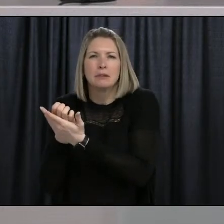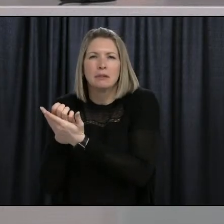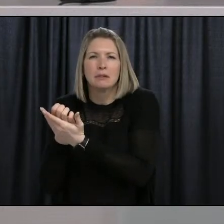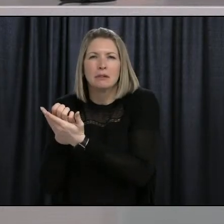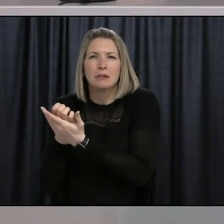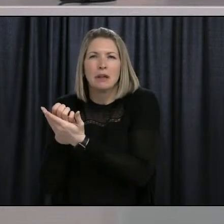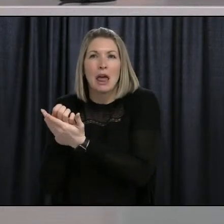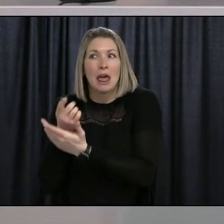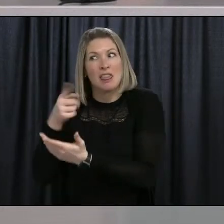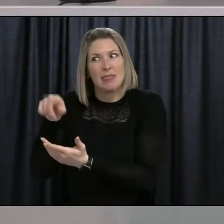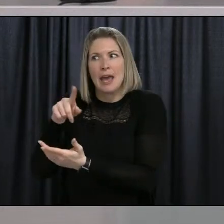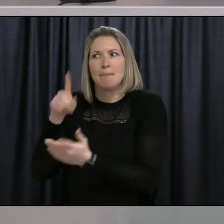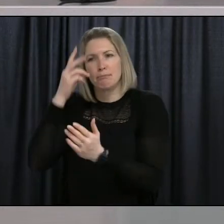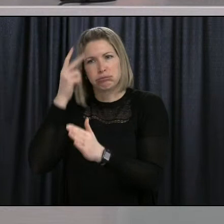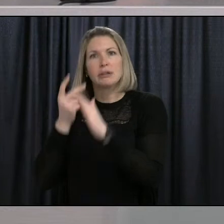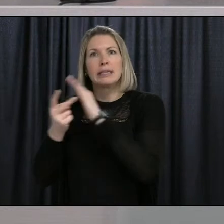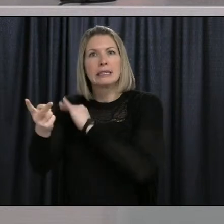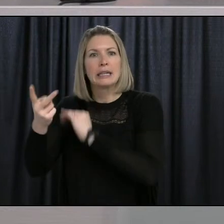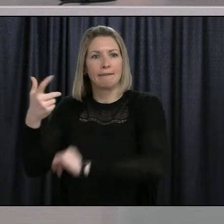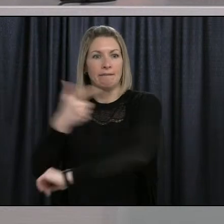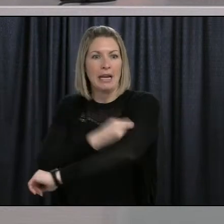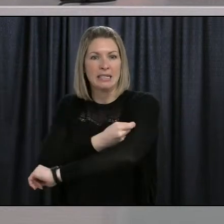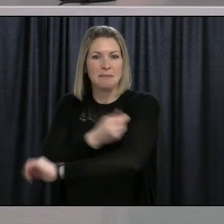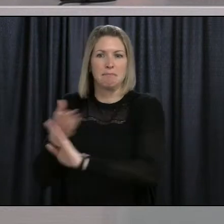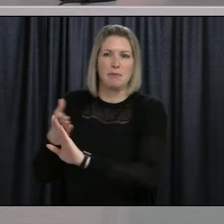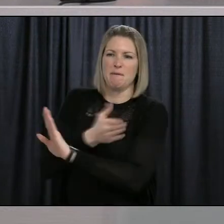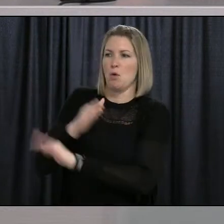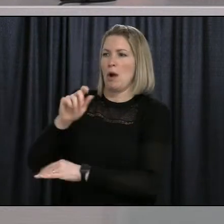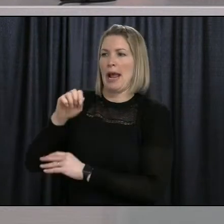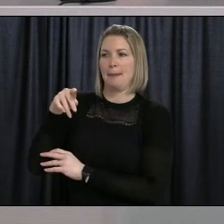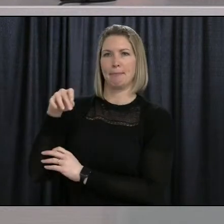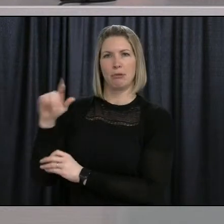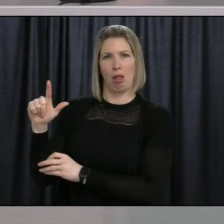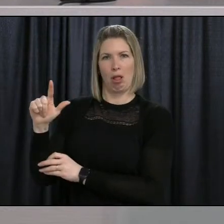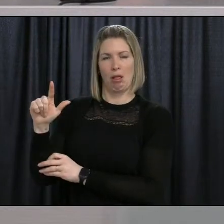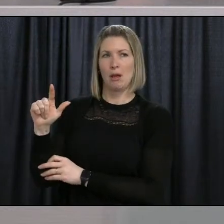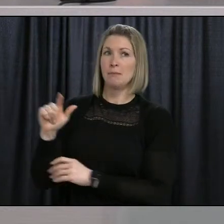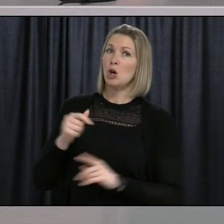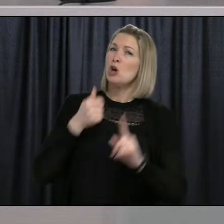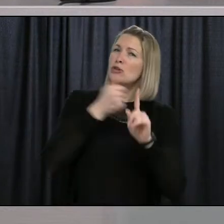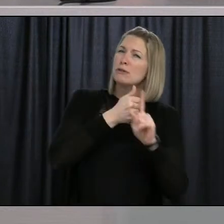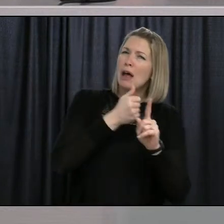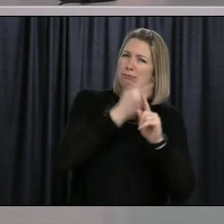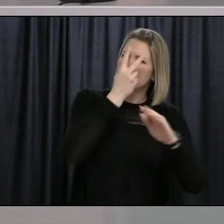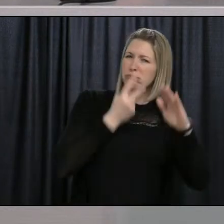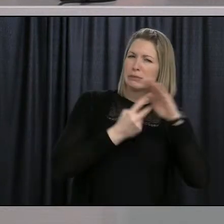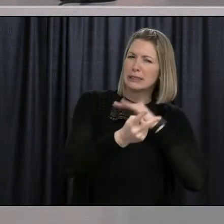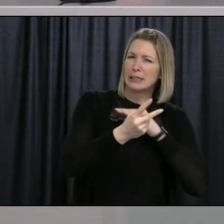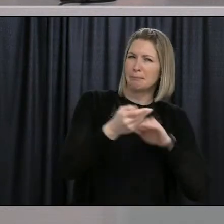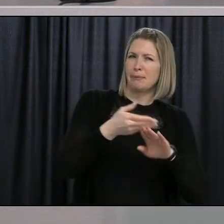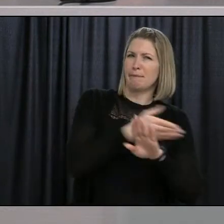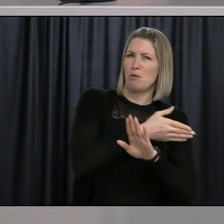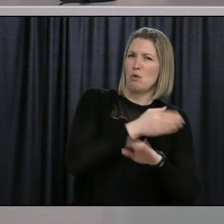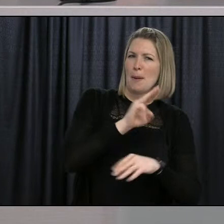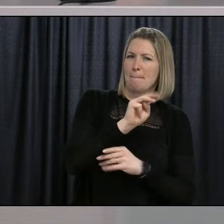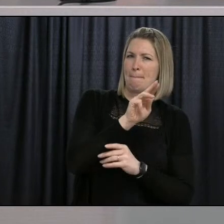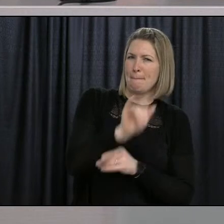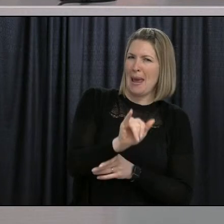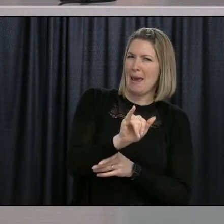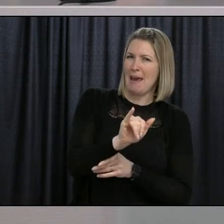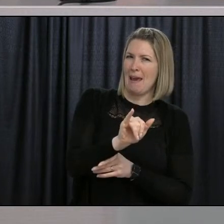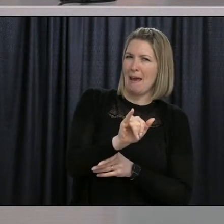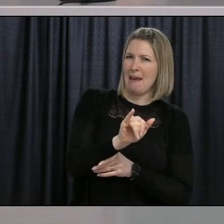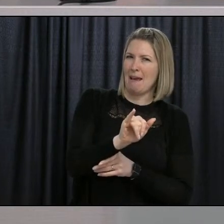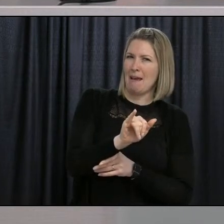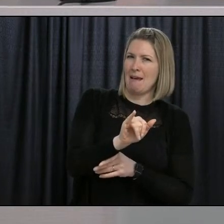of April. The U.S. expects to have every U.S. citizen vaccinated by the end of May. Canada's goal, according to the